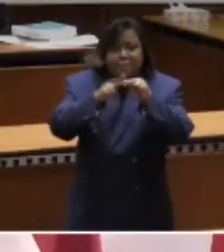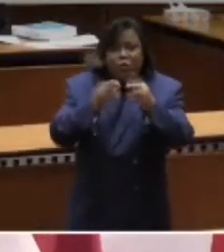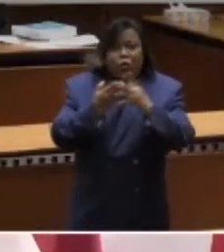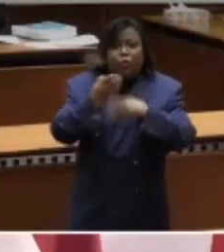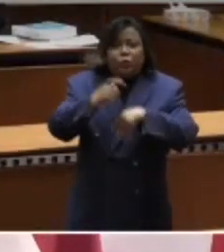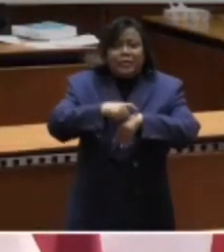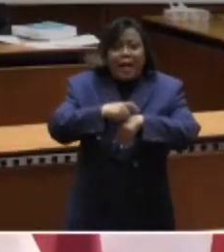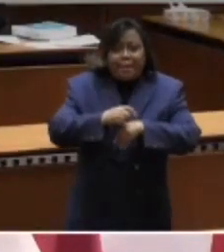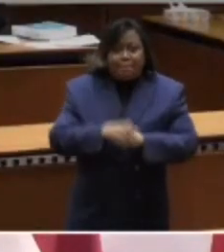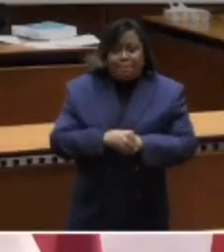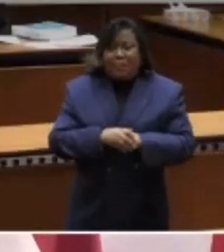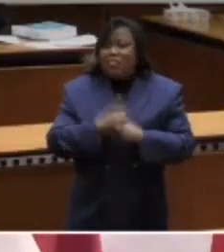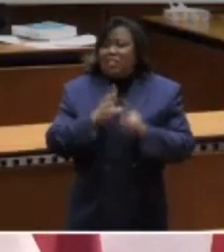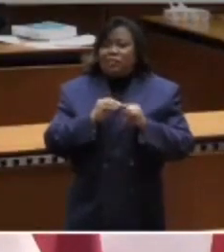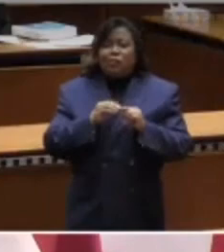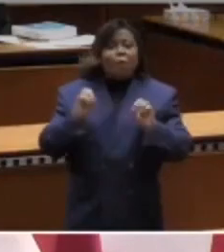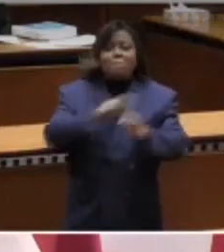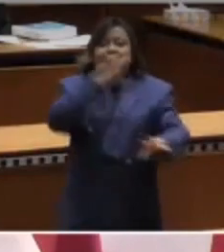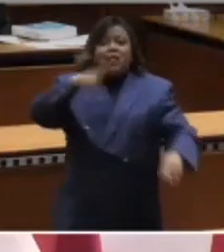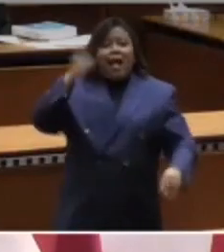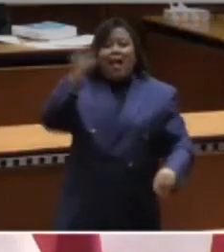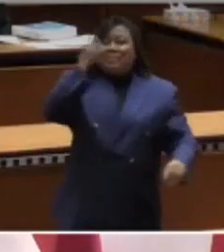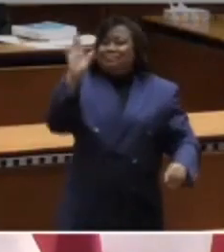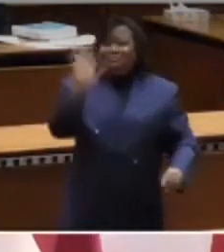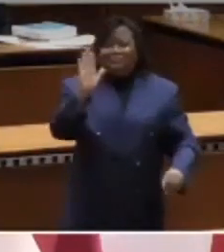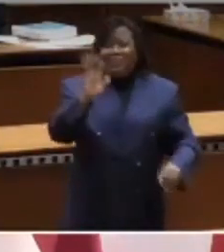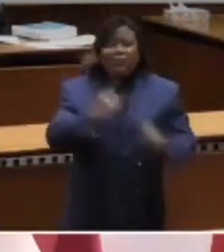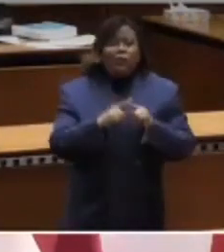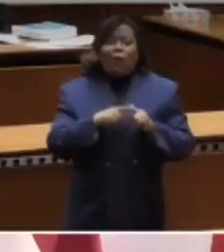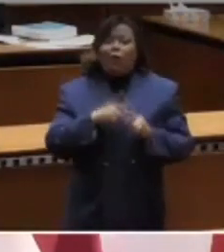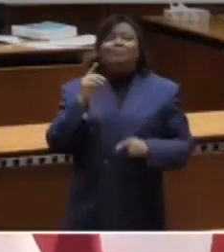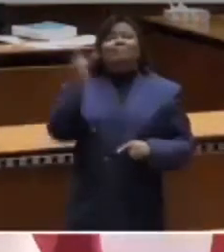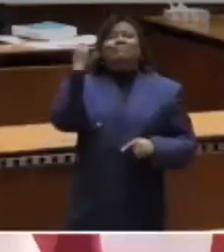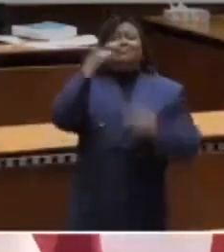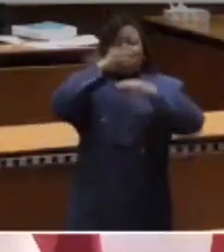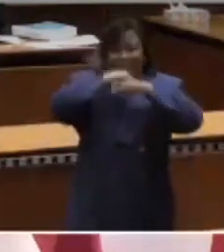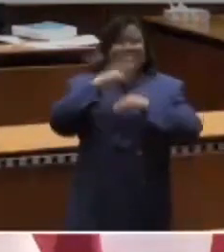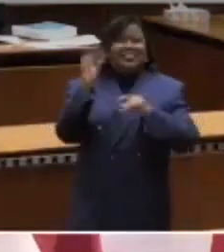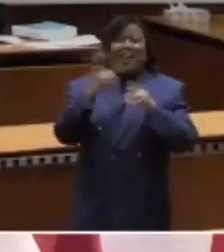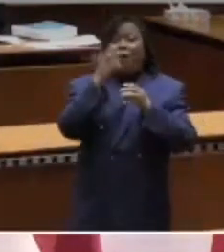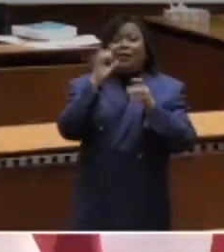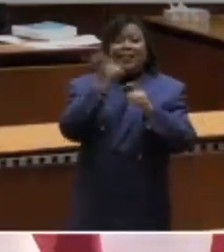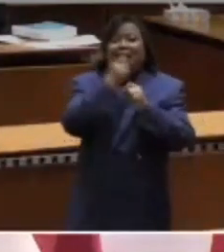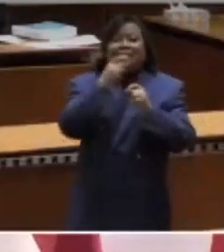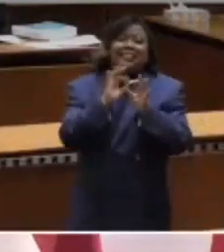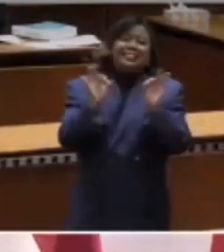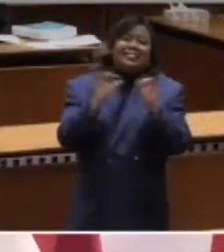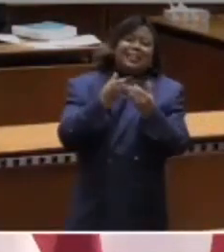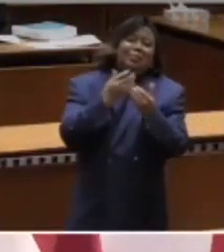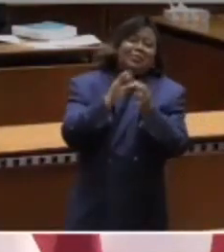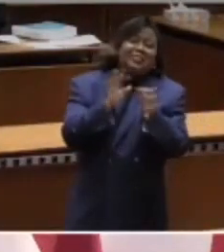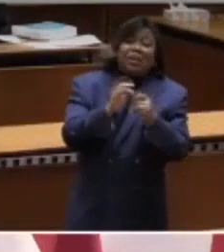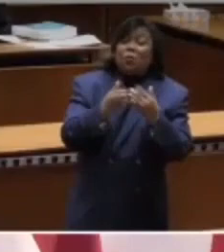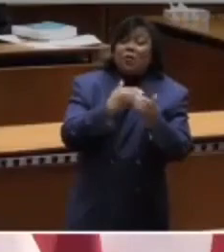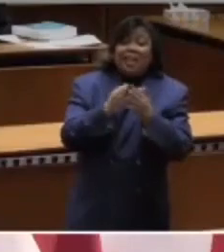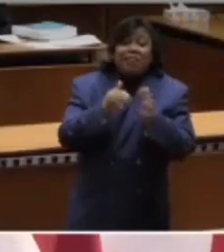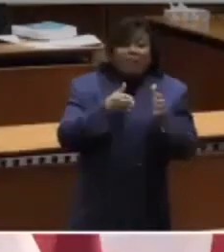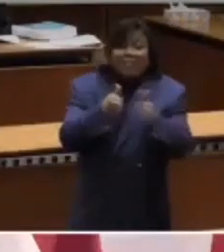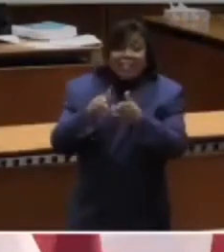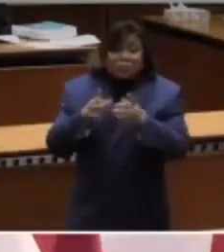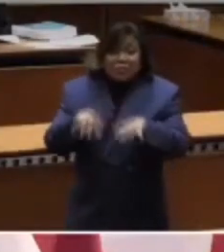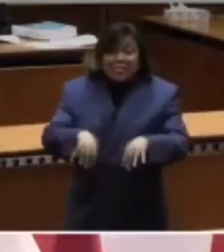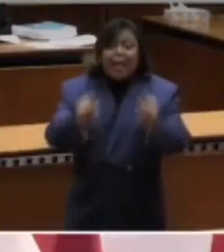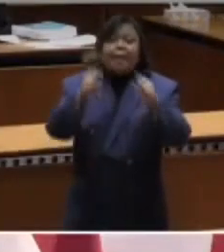over time. There are no magic wands to wave, no snapping of fingers or catchy slogans, and whatever course we